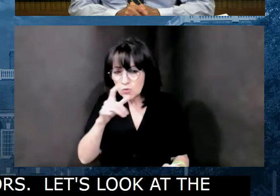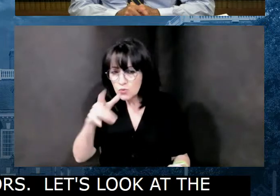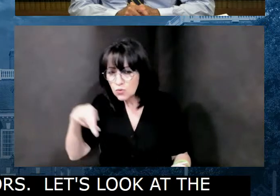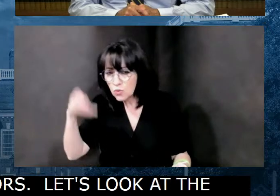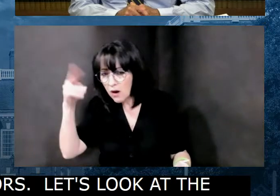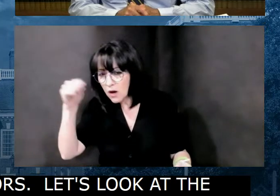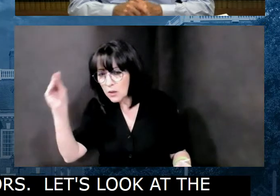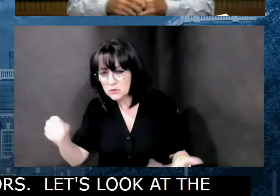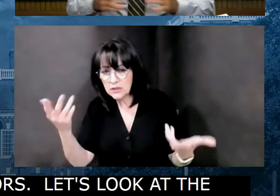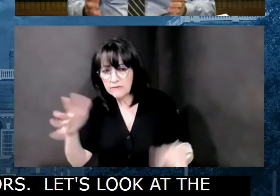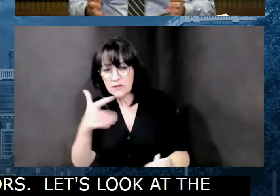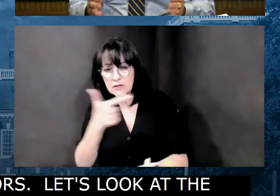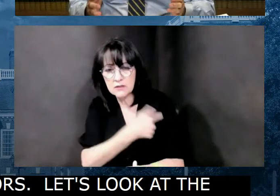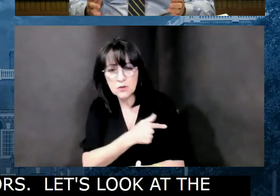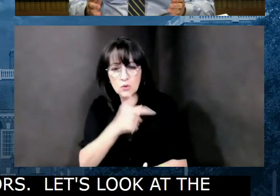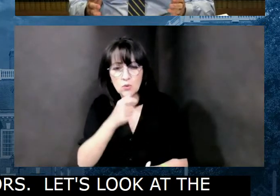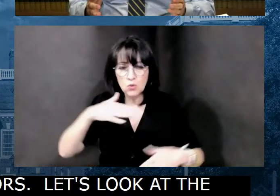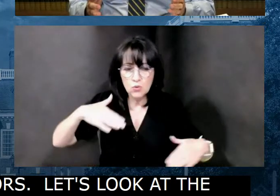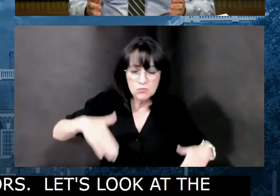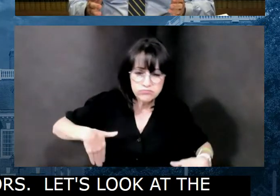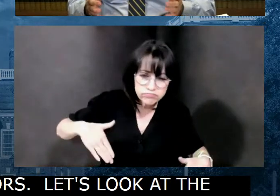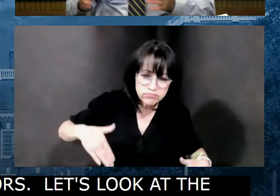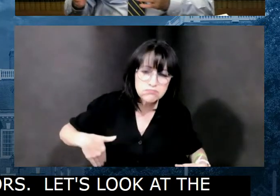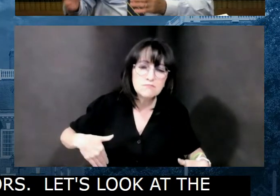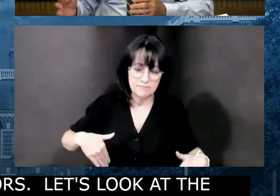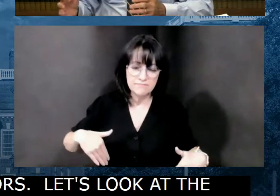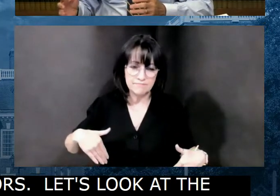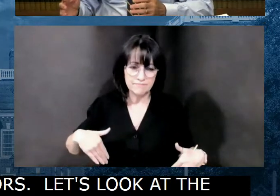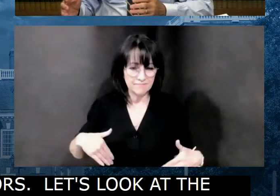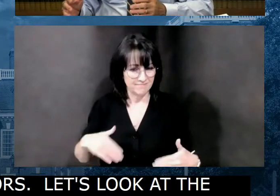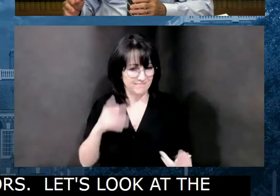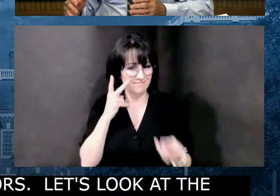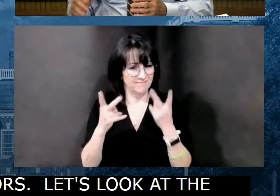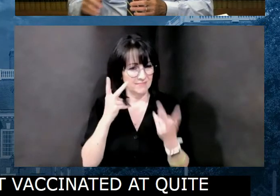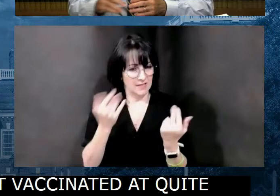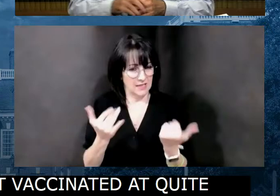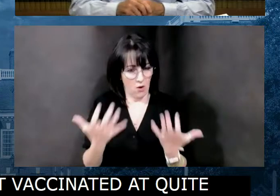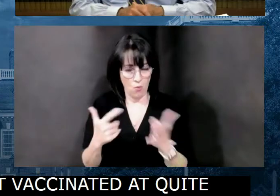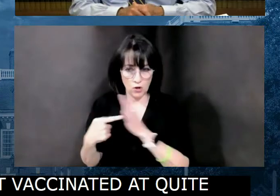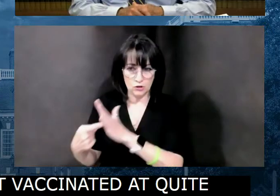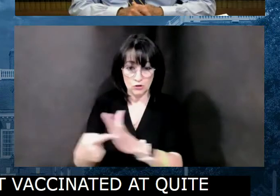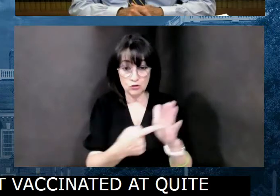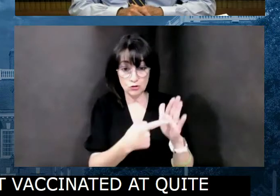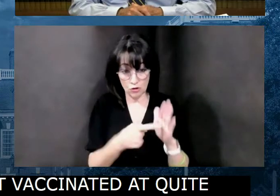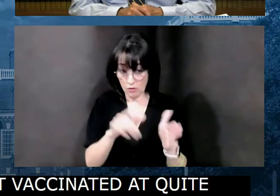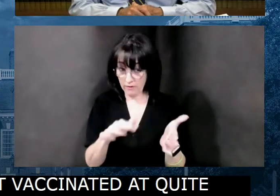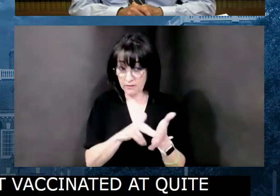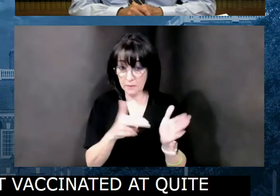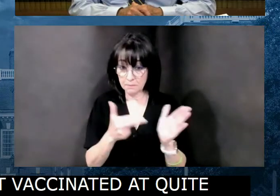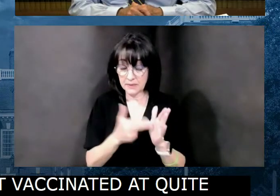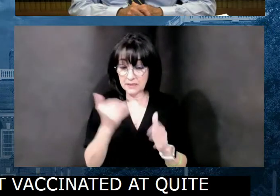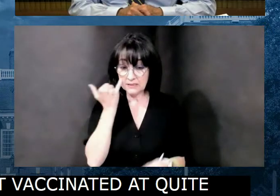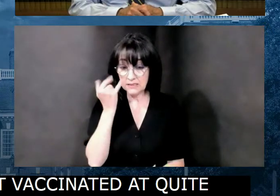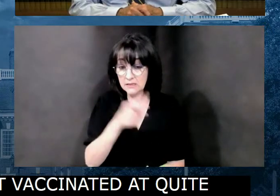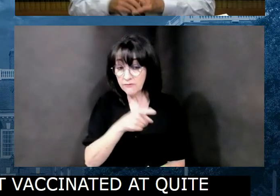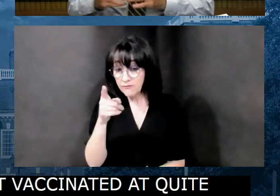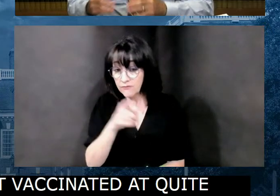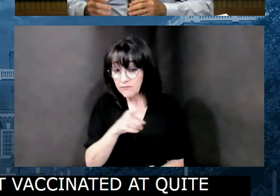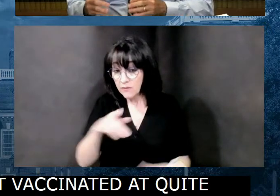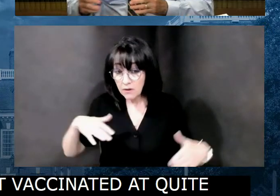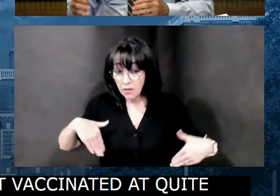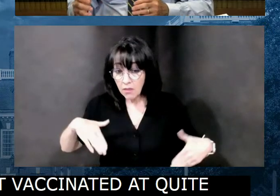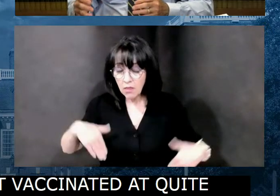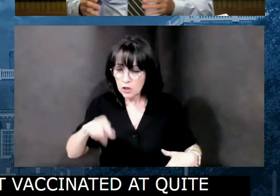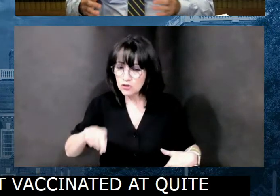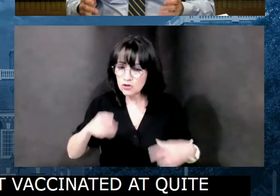meaning that they should be, if not vaccinated, wearing masks on the advice of the CDC, and that they